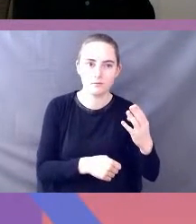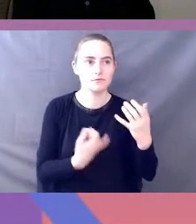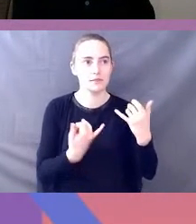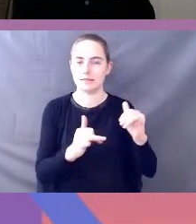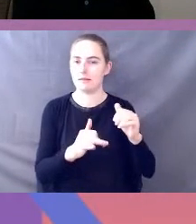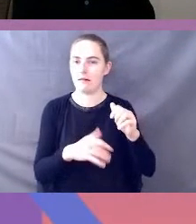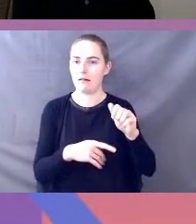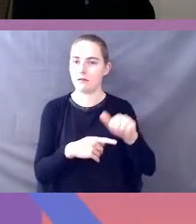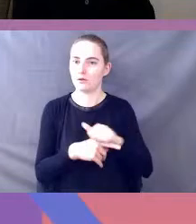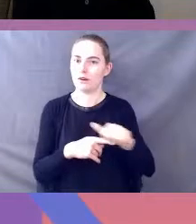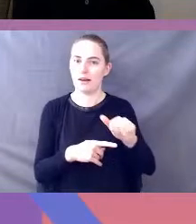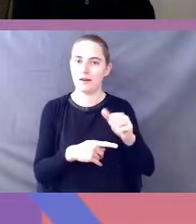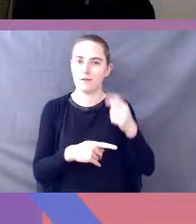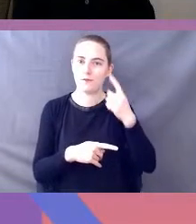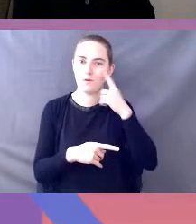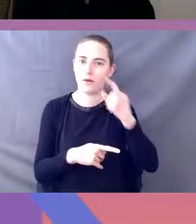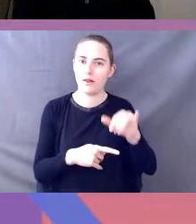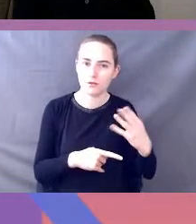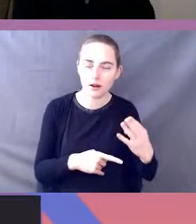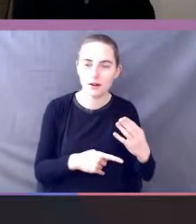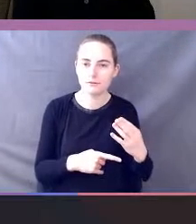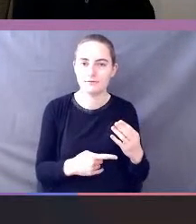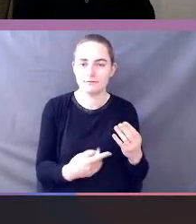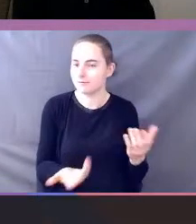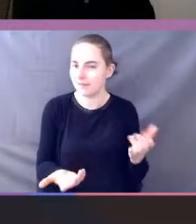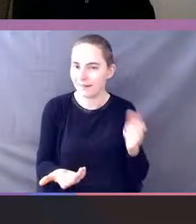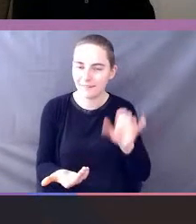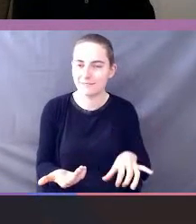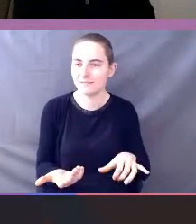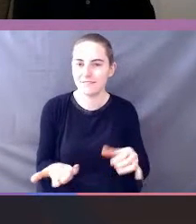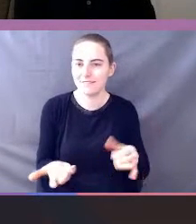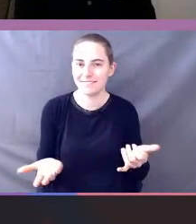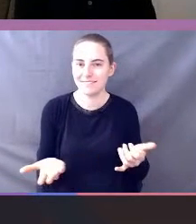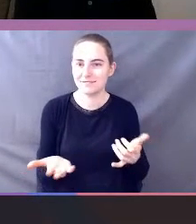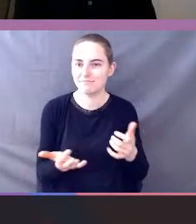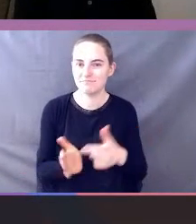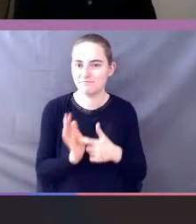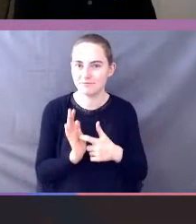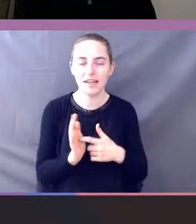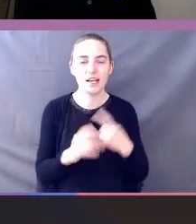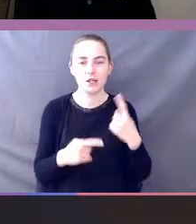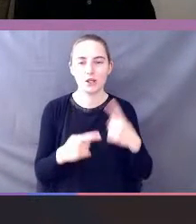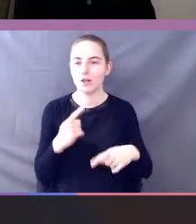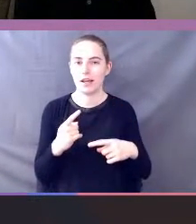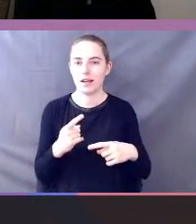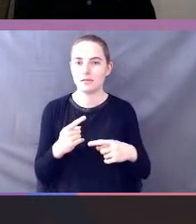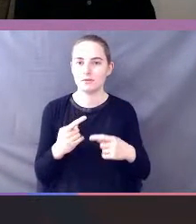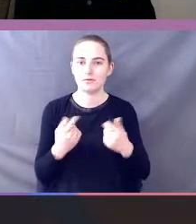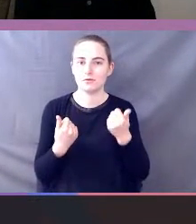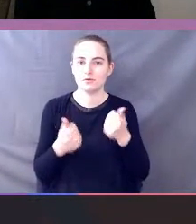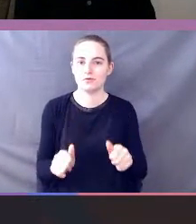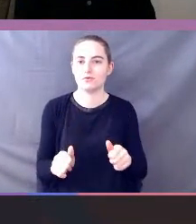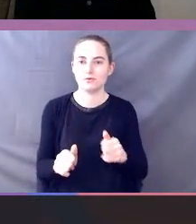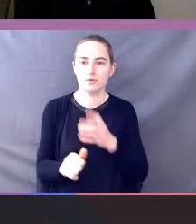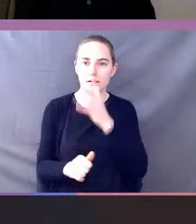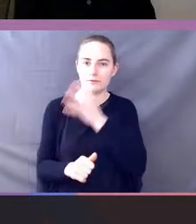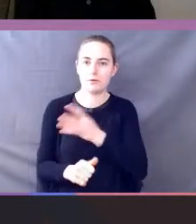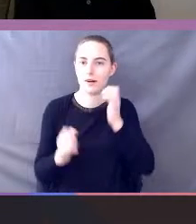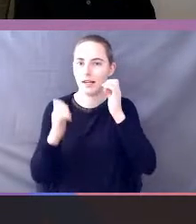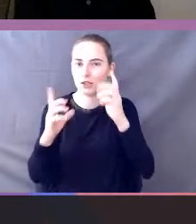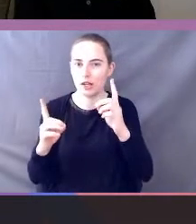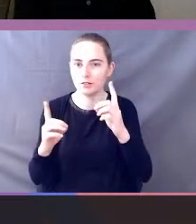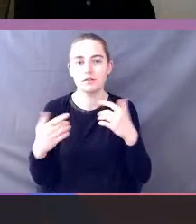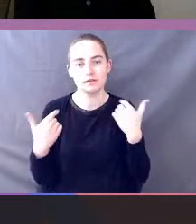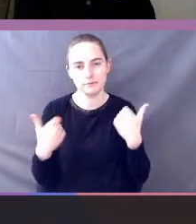learn. So you can't escape education. So we need just more education out there for sure, and resources for sure.